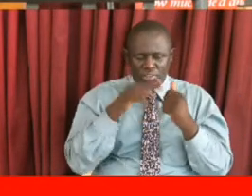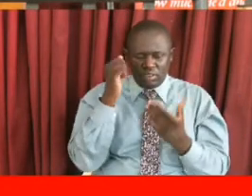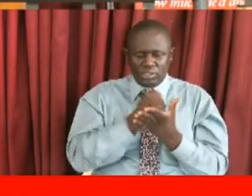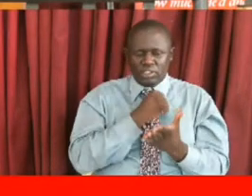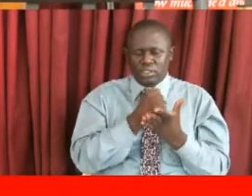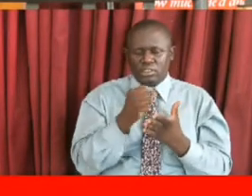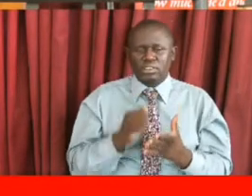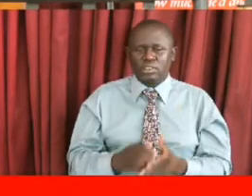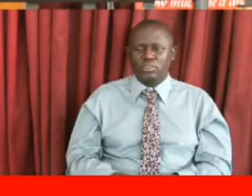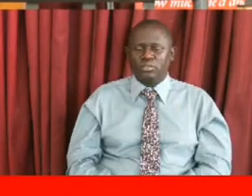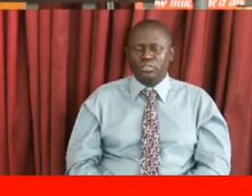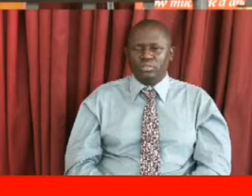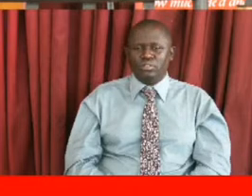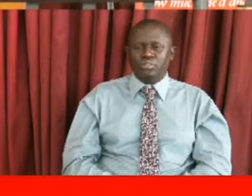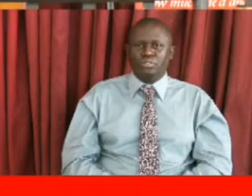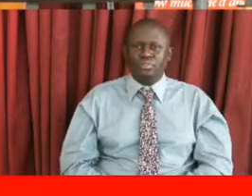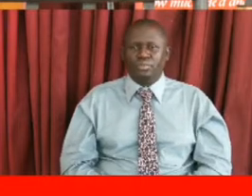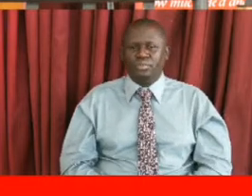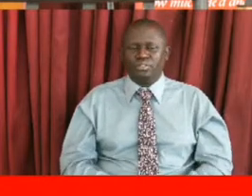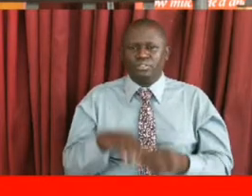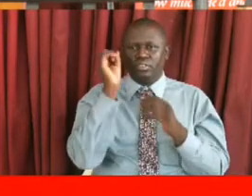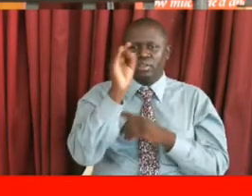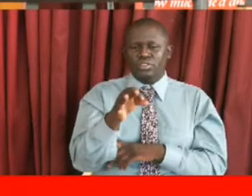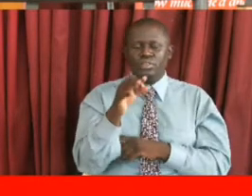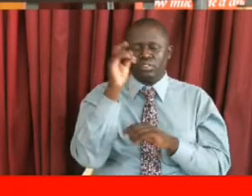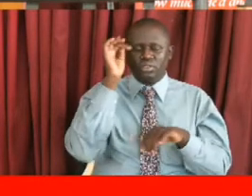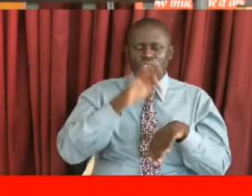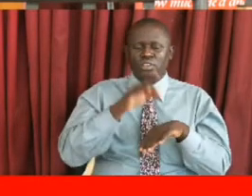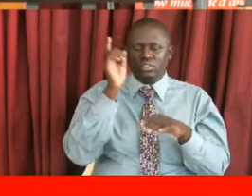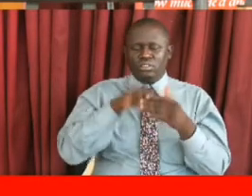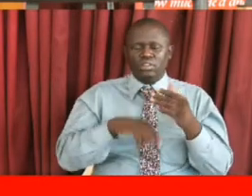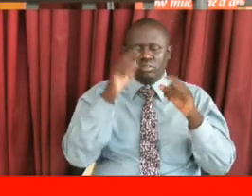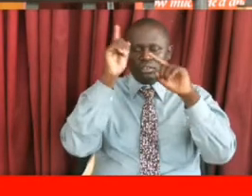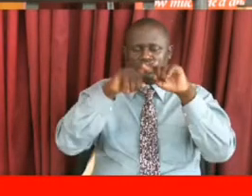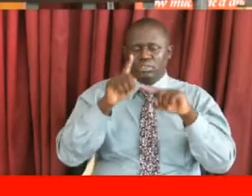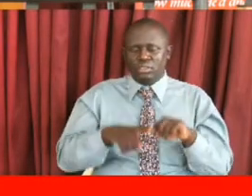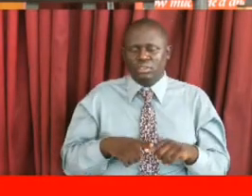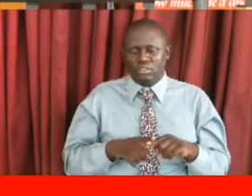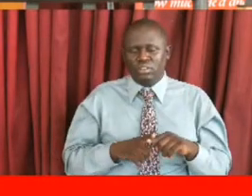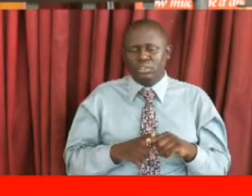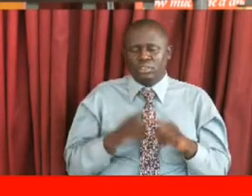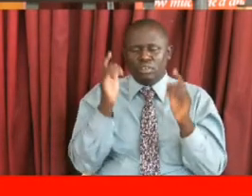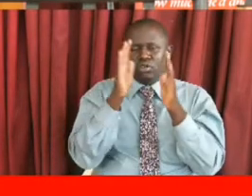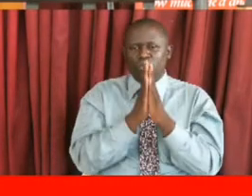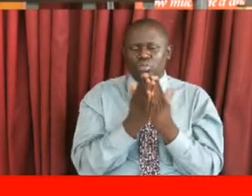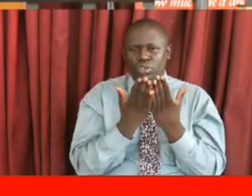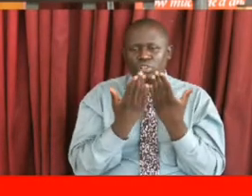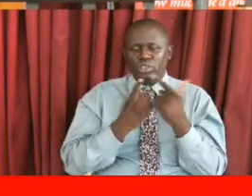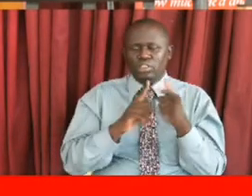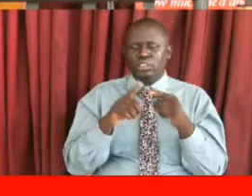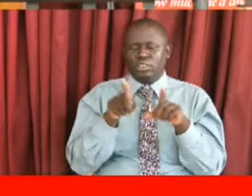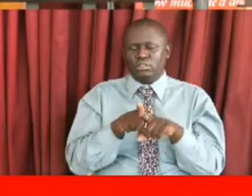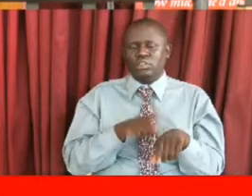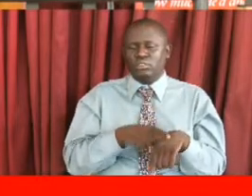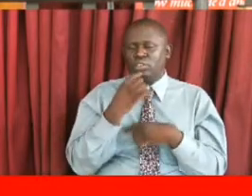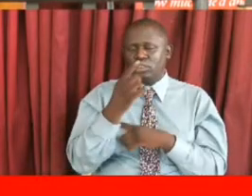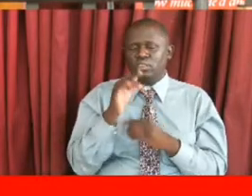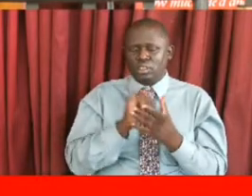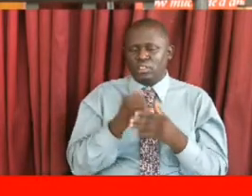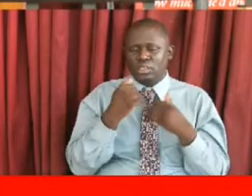Seals if we just take the Complete Book of Revelation that is sealed on the back of the